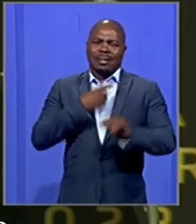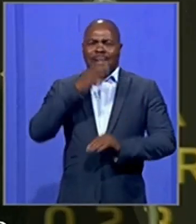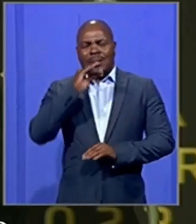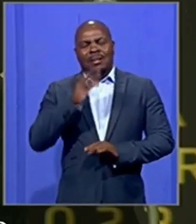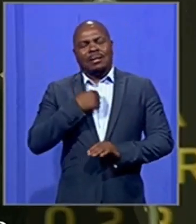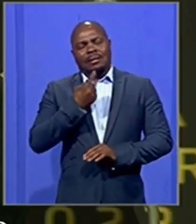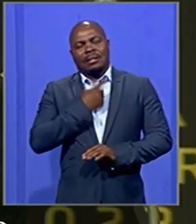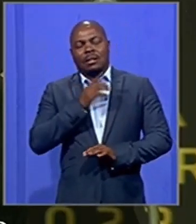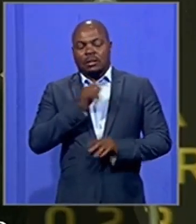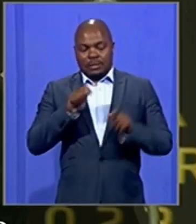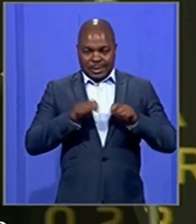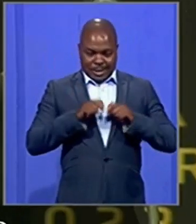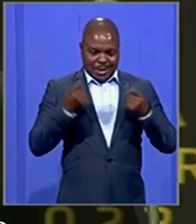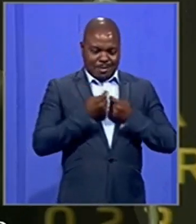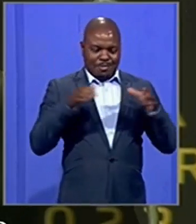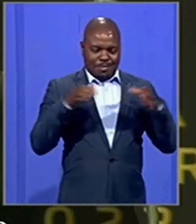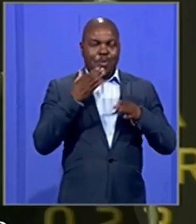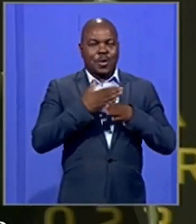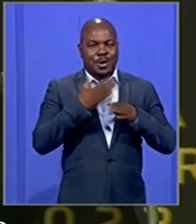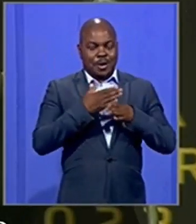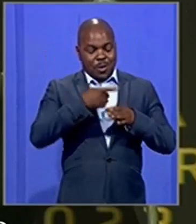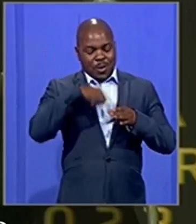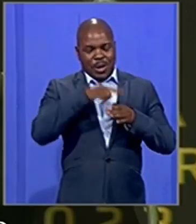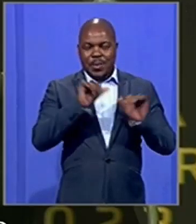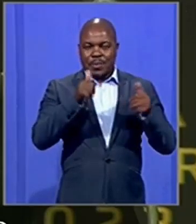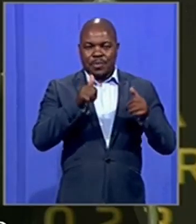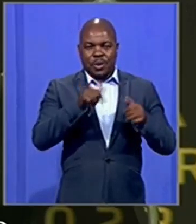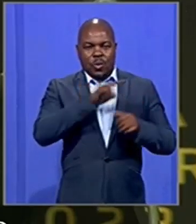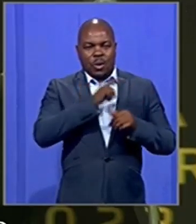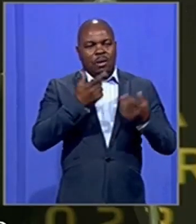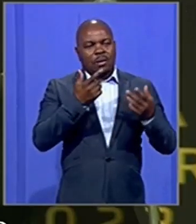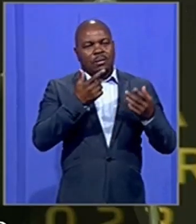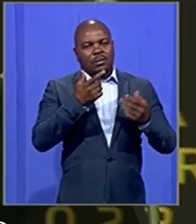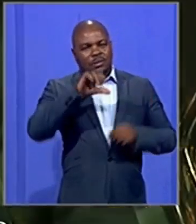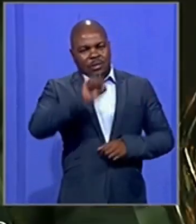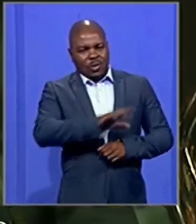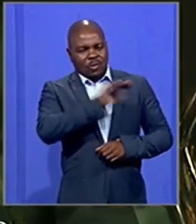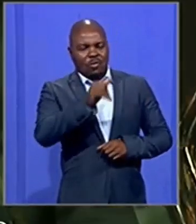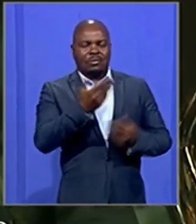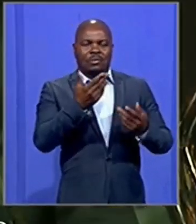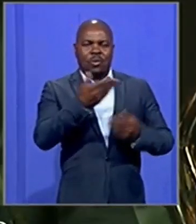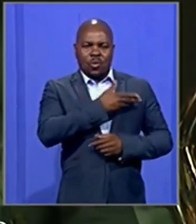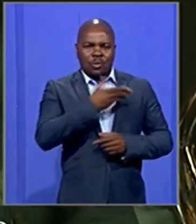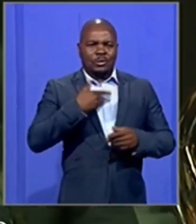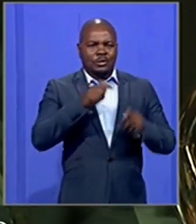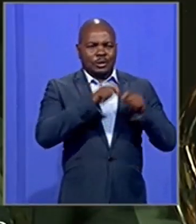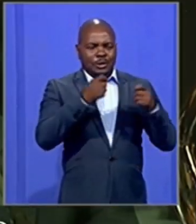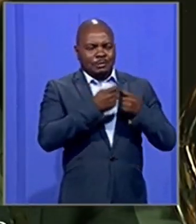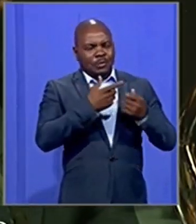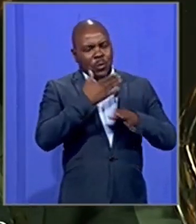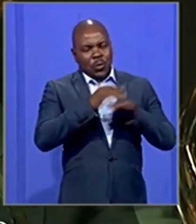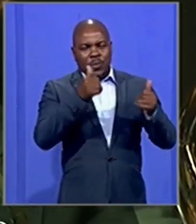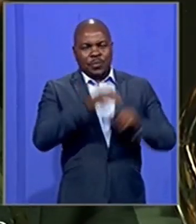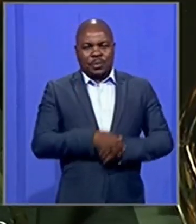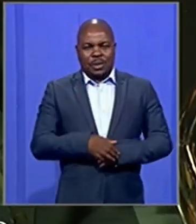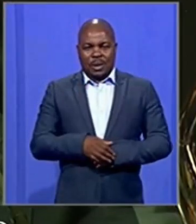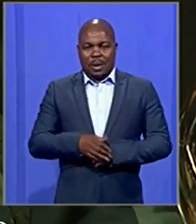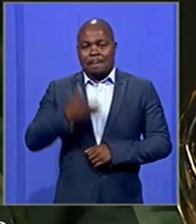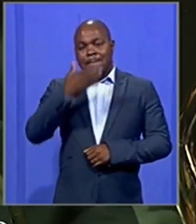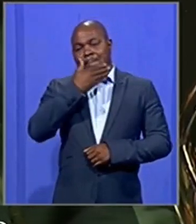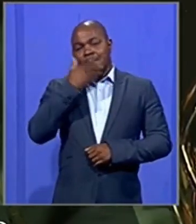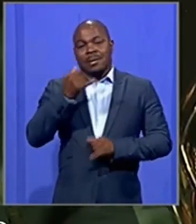will also be teamwork because we've done well as the national team of South Africa. It's a great honor to be amongst the best 11